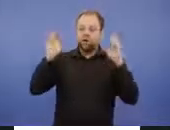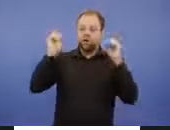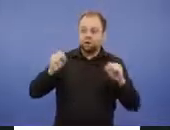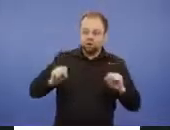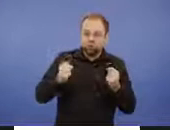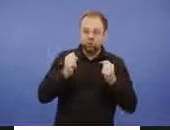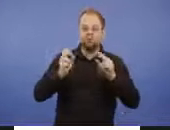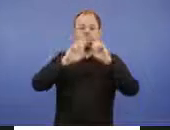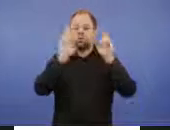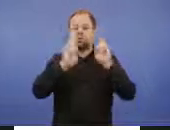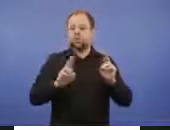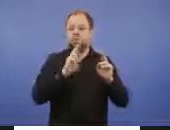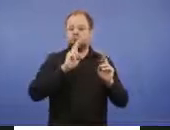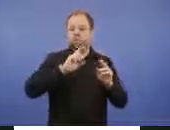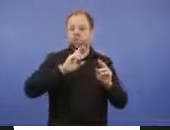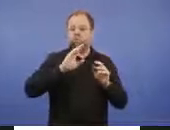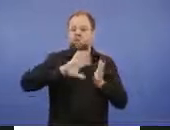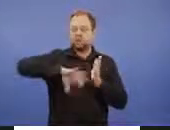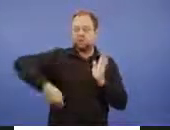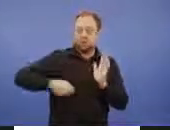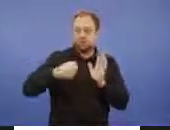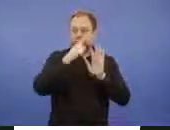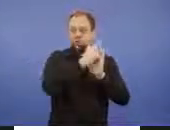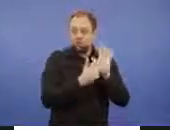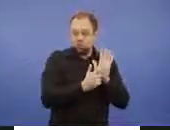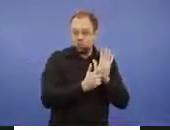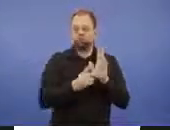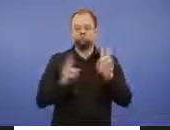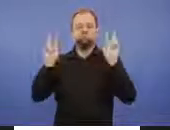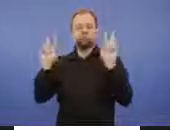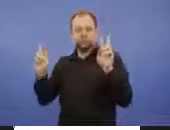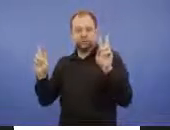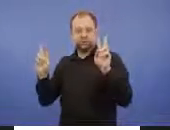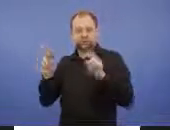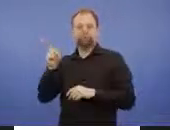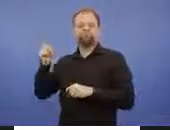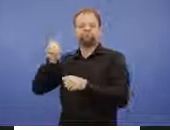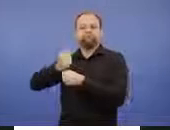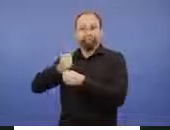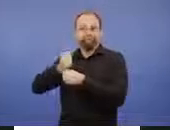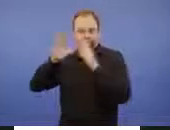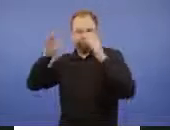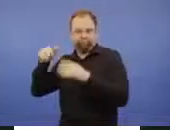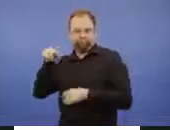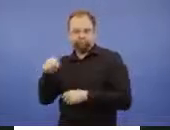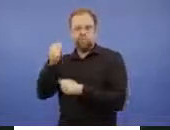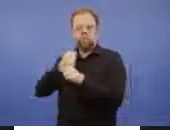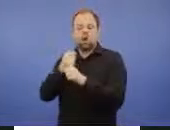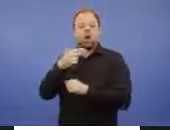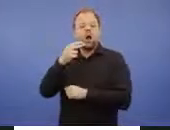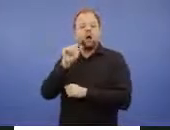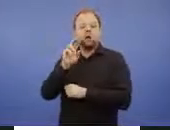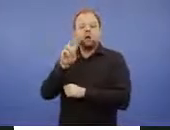armed conflict and humanitarian crises. Will previously served as a legal advisor with the